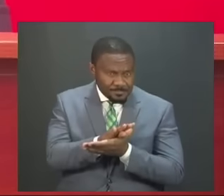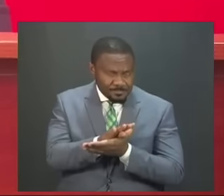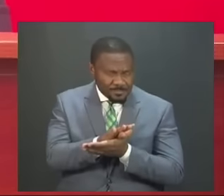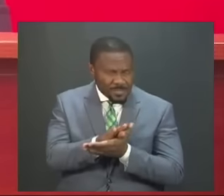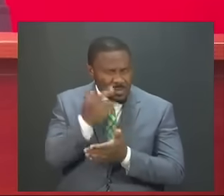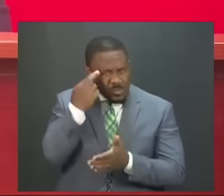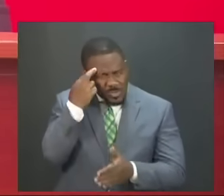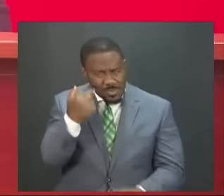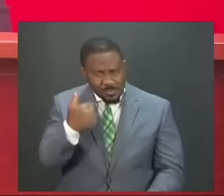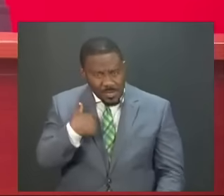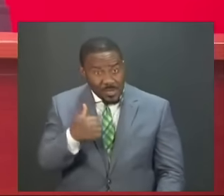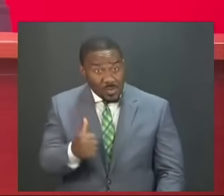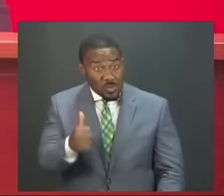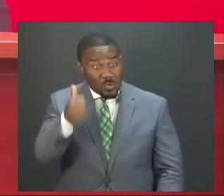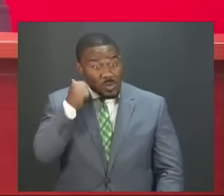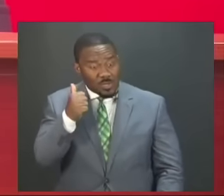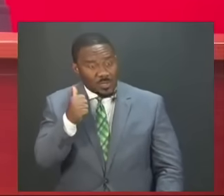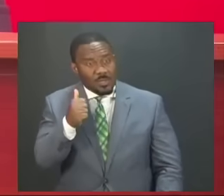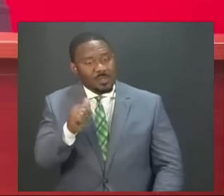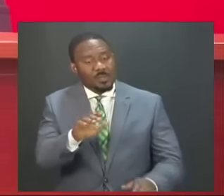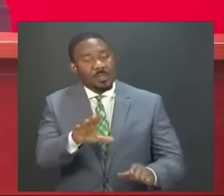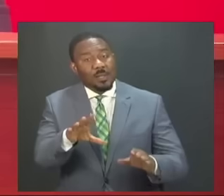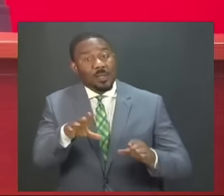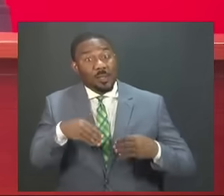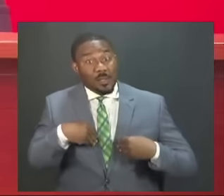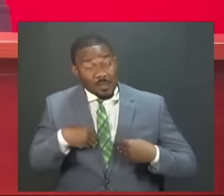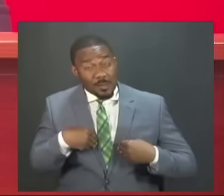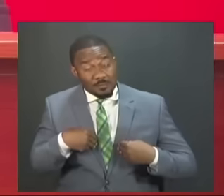refusal to admit the motion.